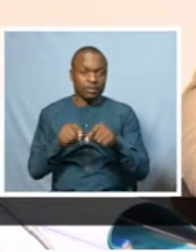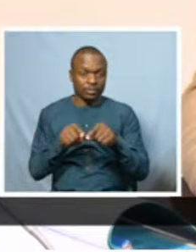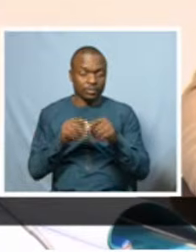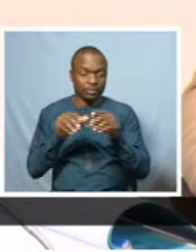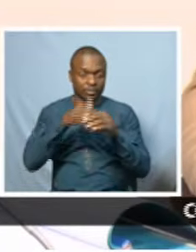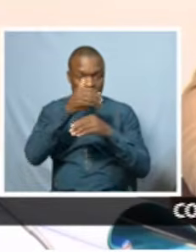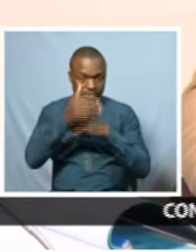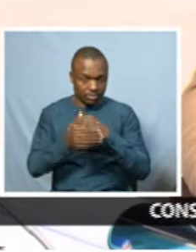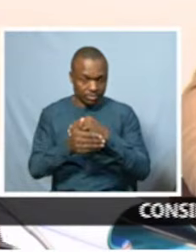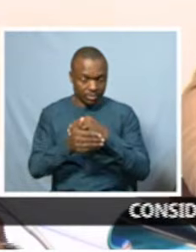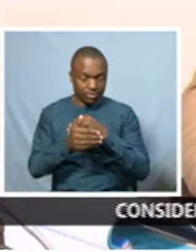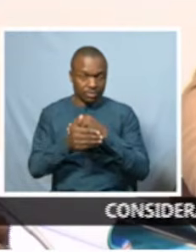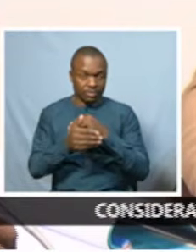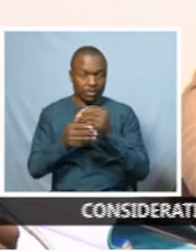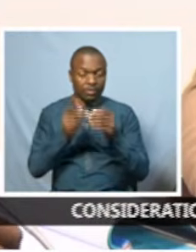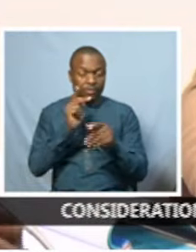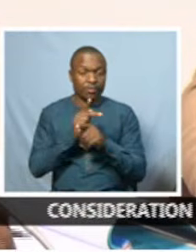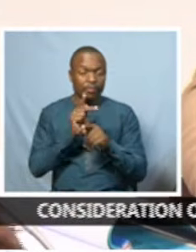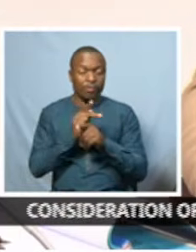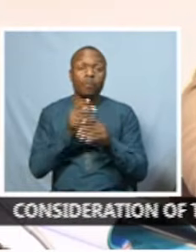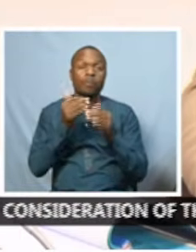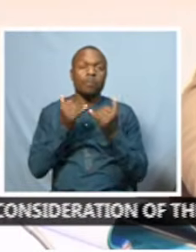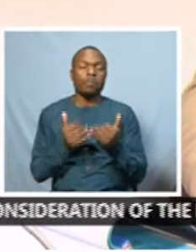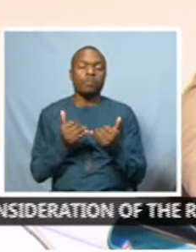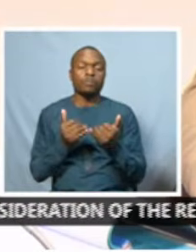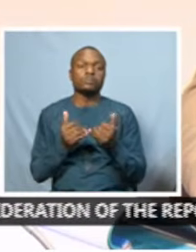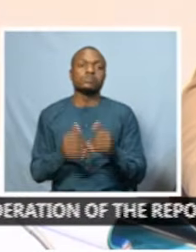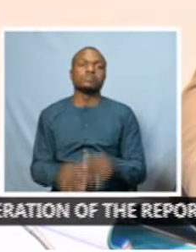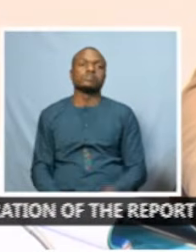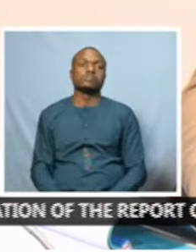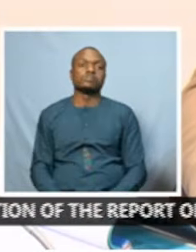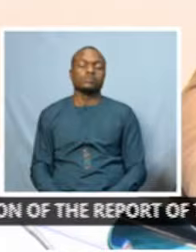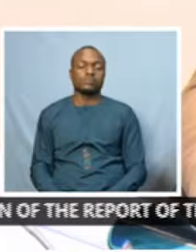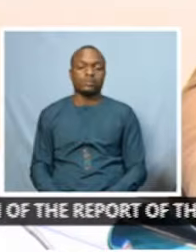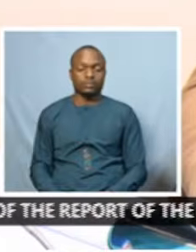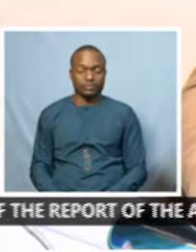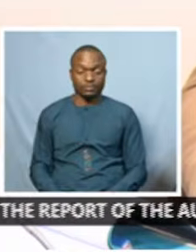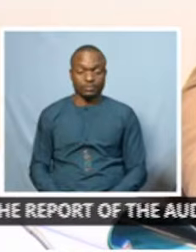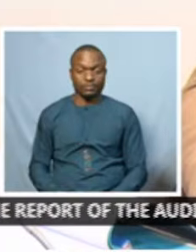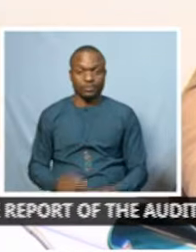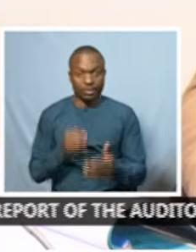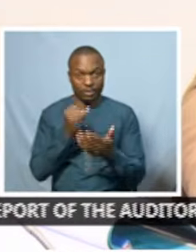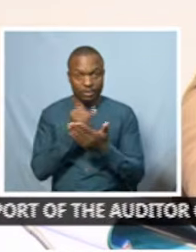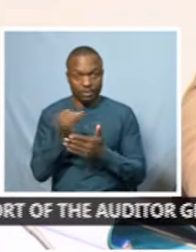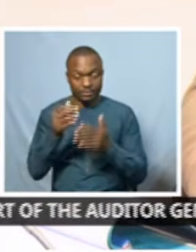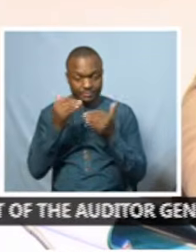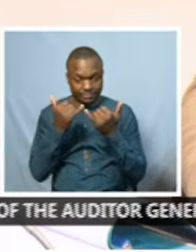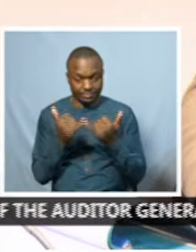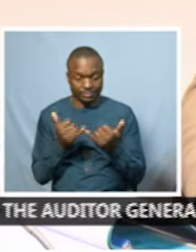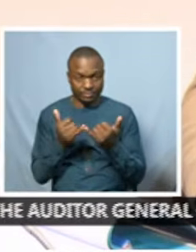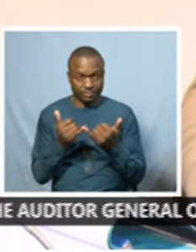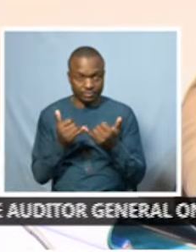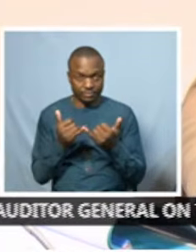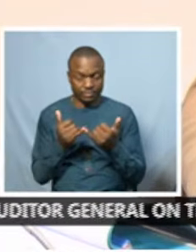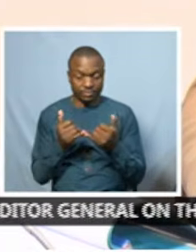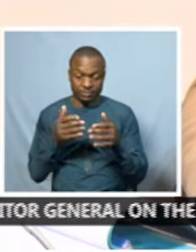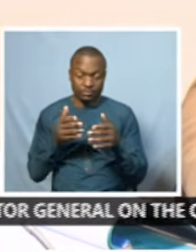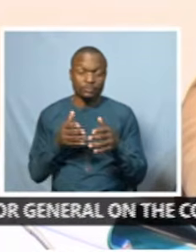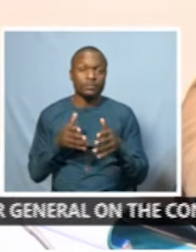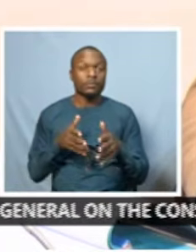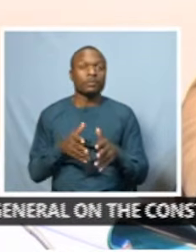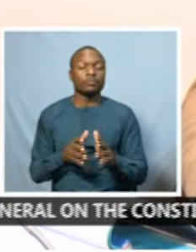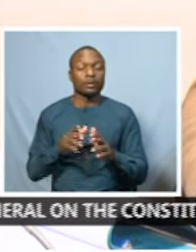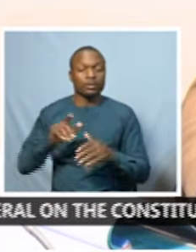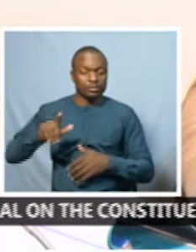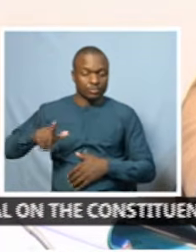from the savings. Now, coming to the issue now that is being born of